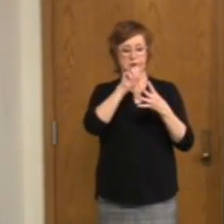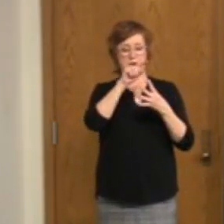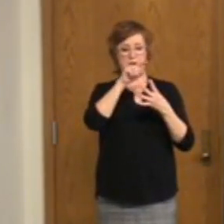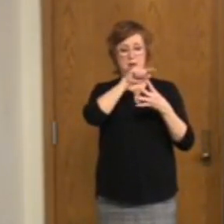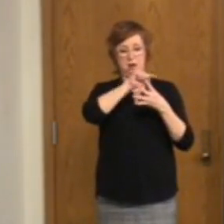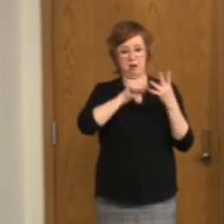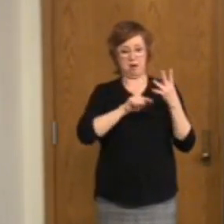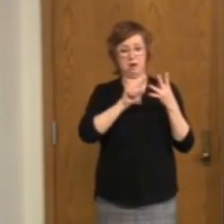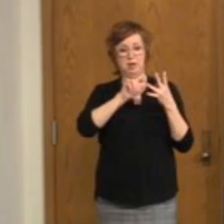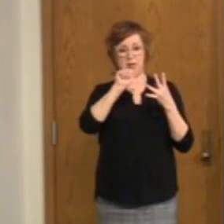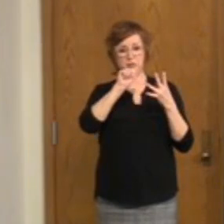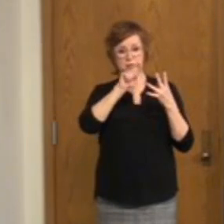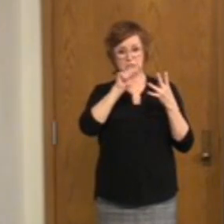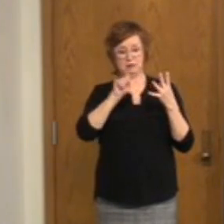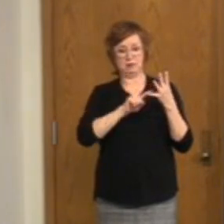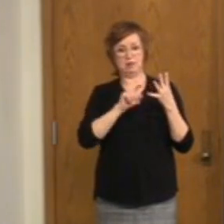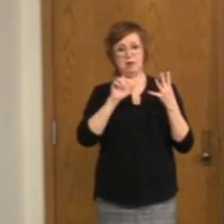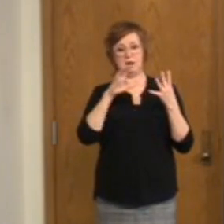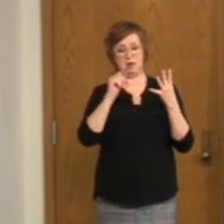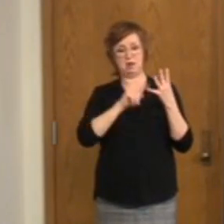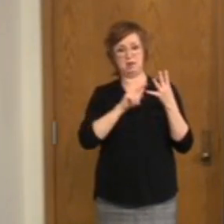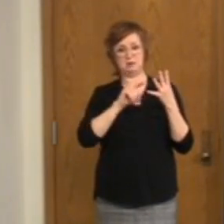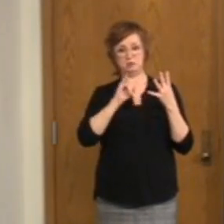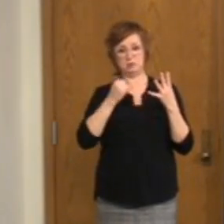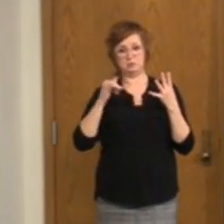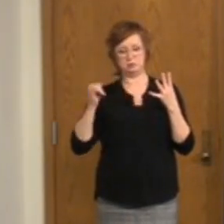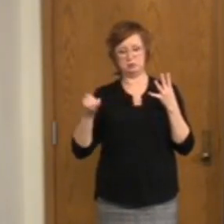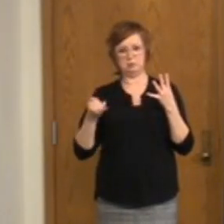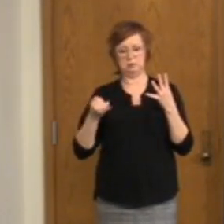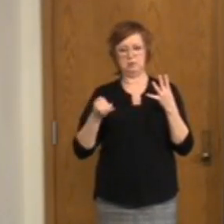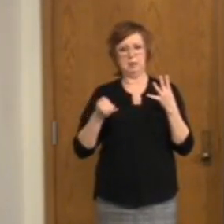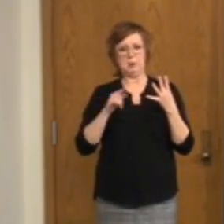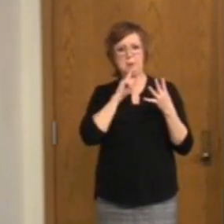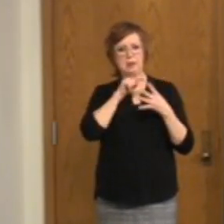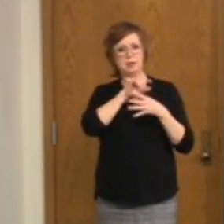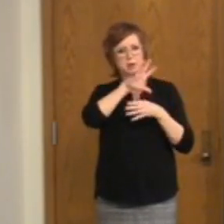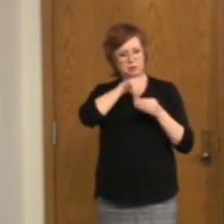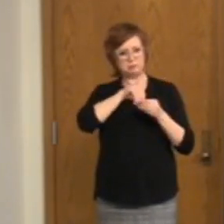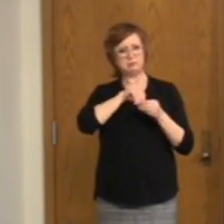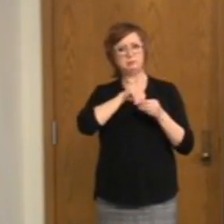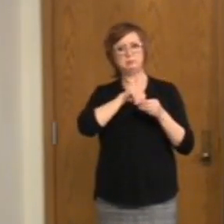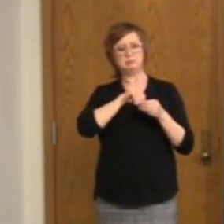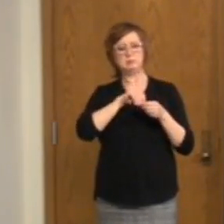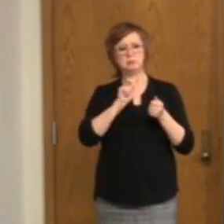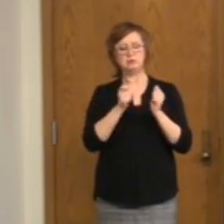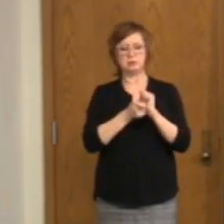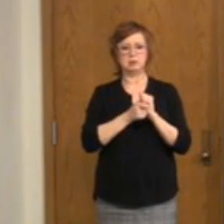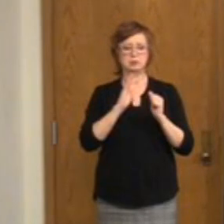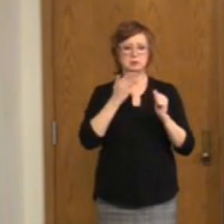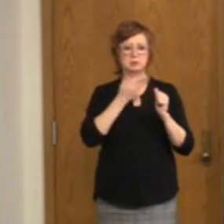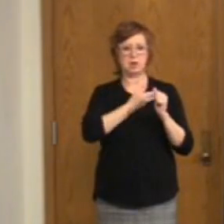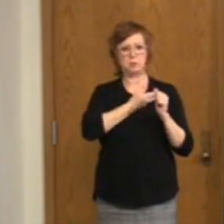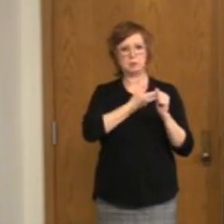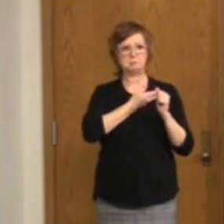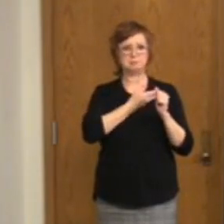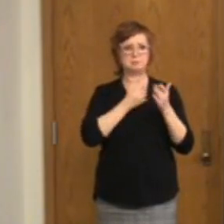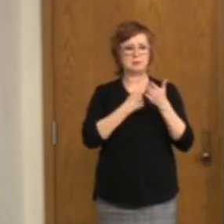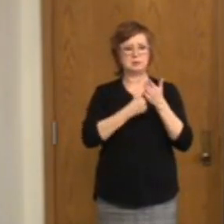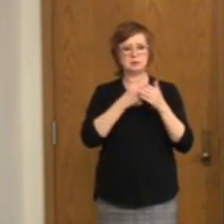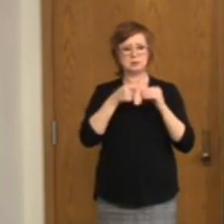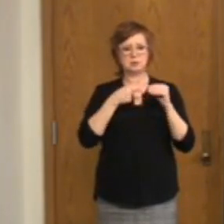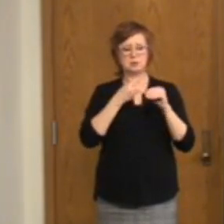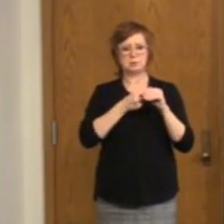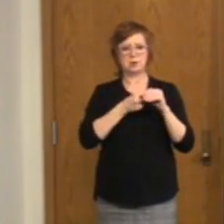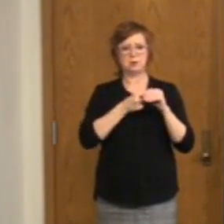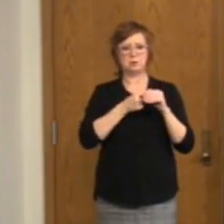changes. It really changes and pulls forward the conversations that we can have with respect to, which measures